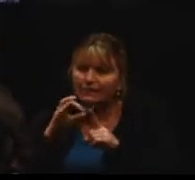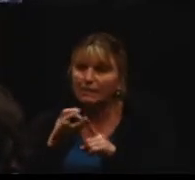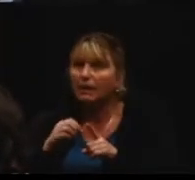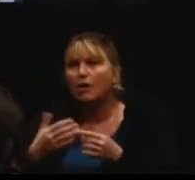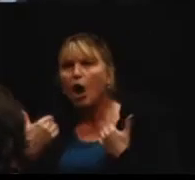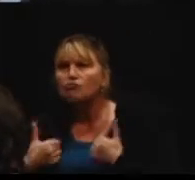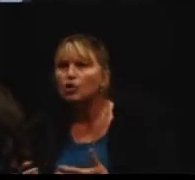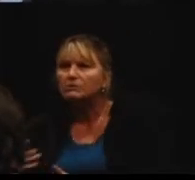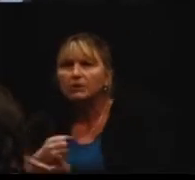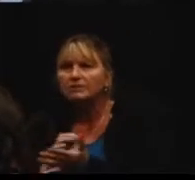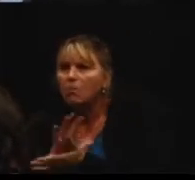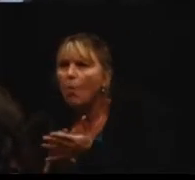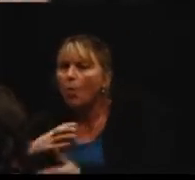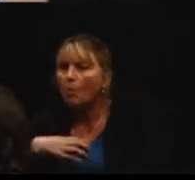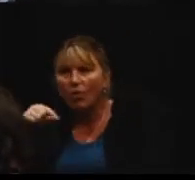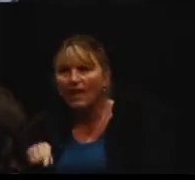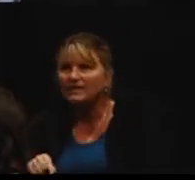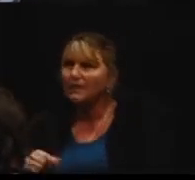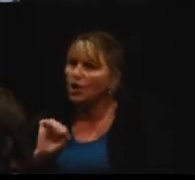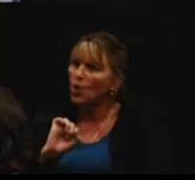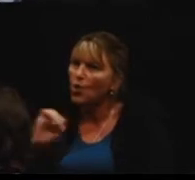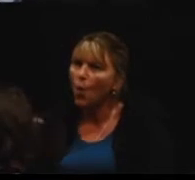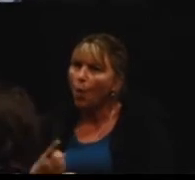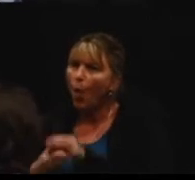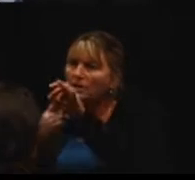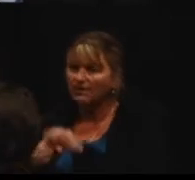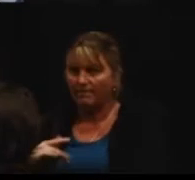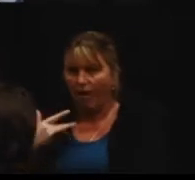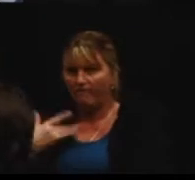that. It's about quality of life.